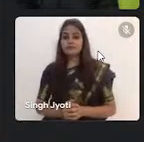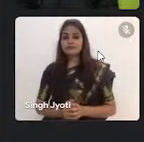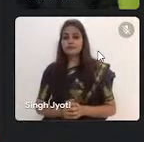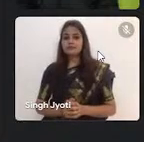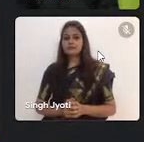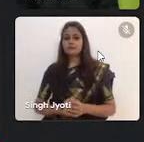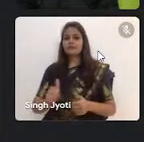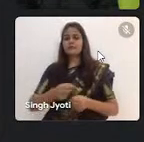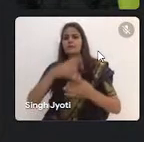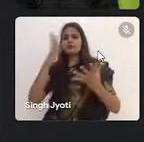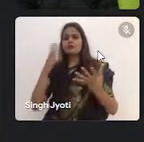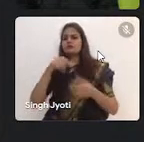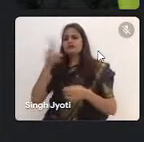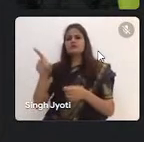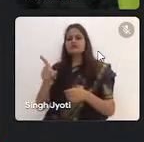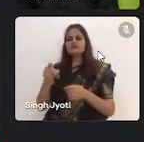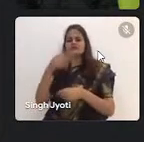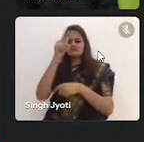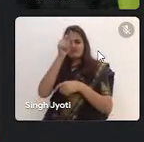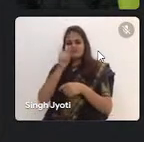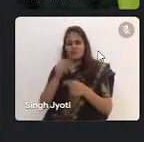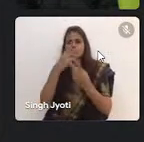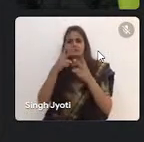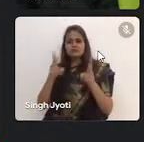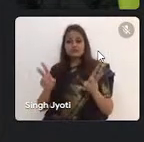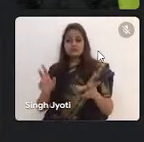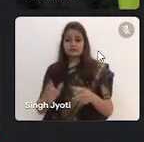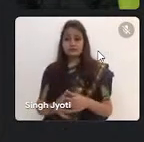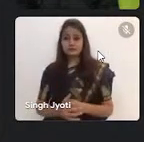no account of these factors. So